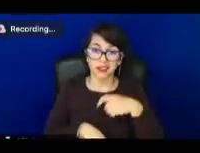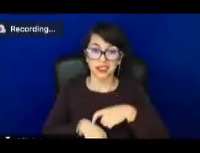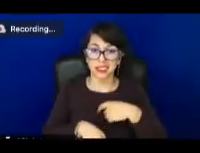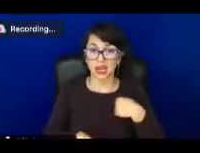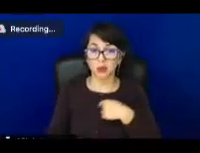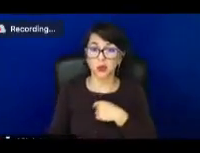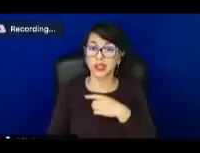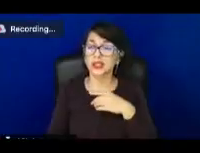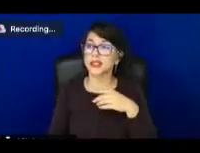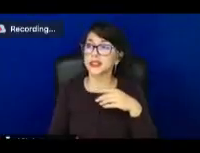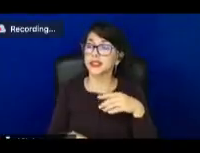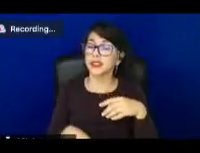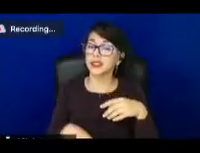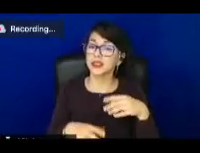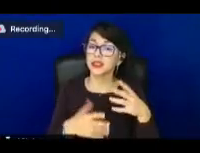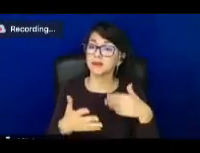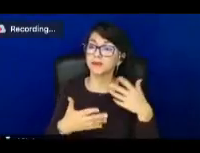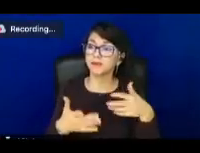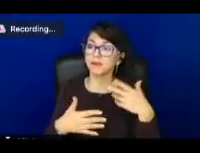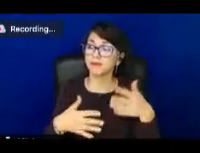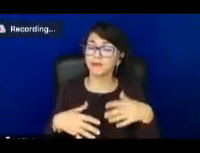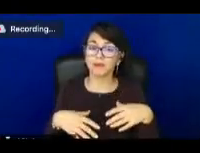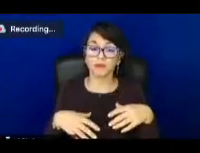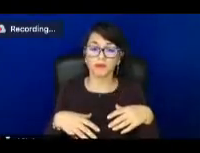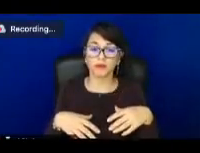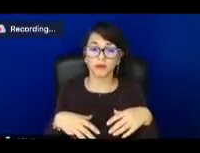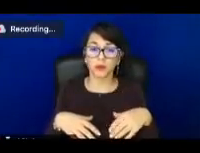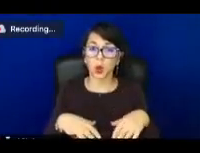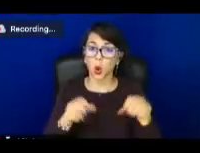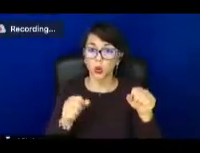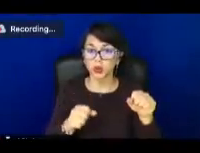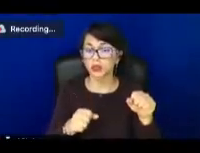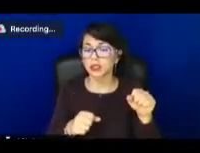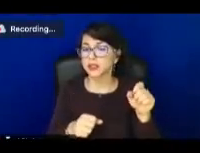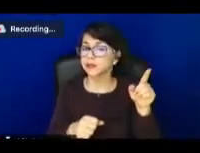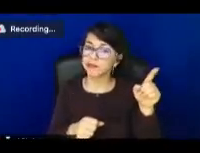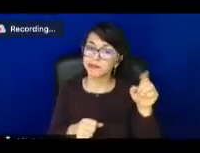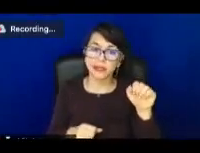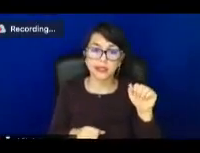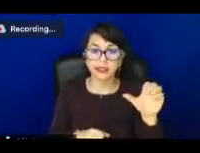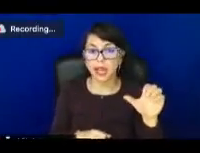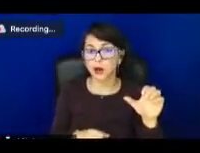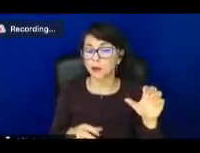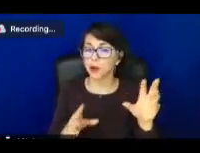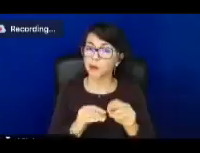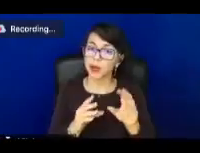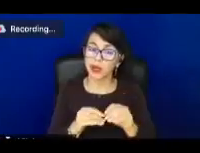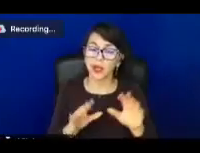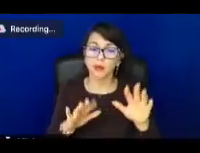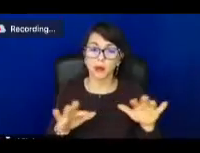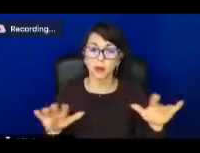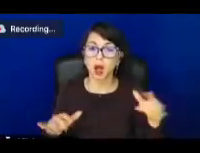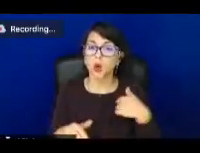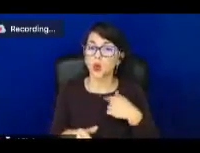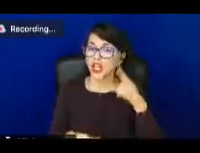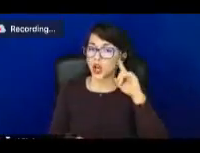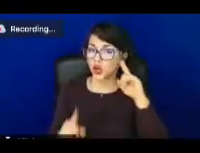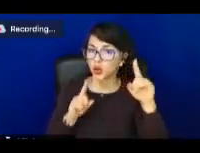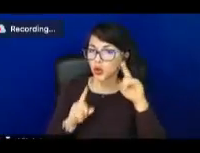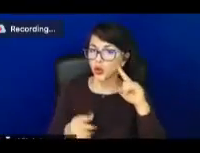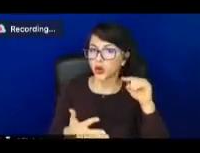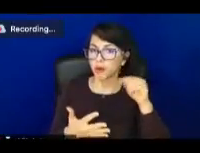in Sacramento, Sacramento, blah, blah, blah. These are some of the things we heard, just to get people to